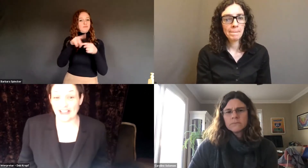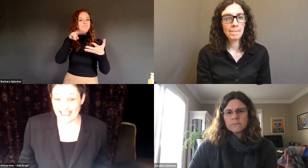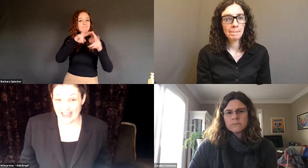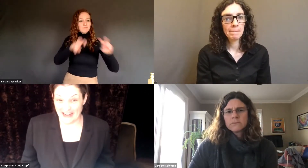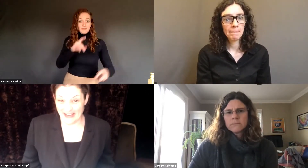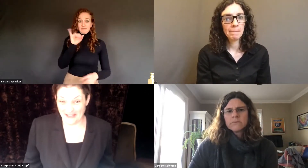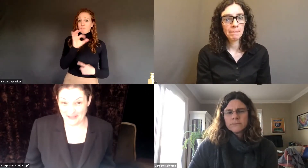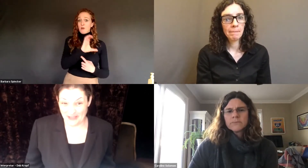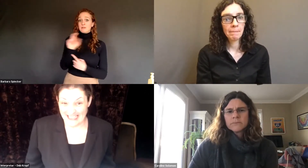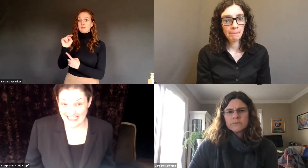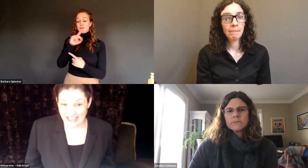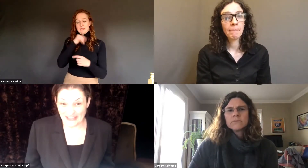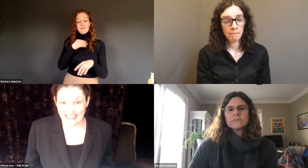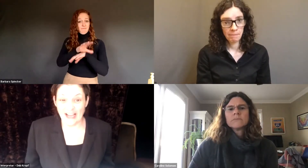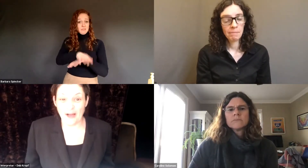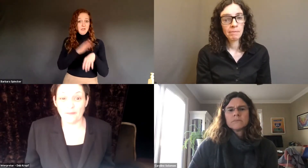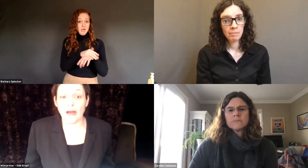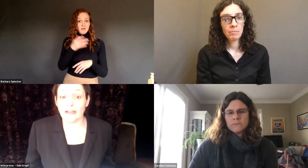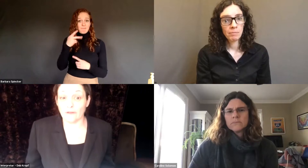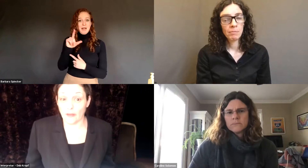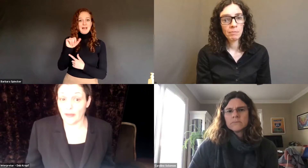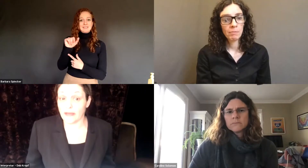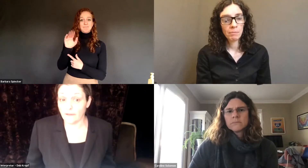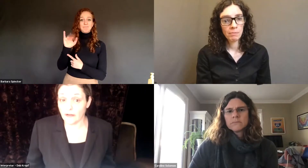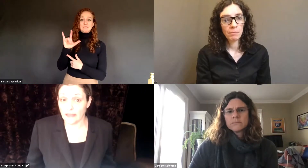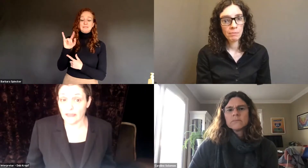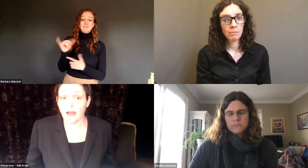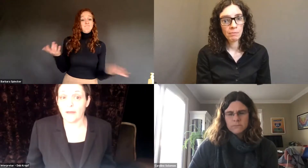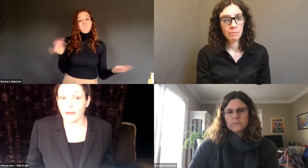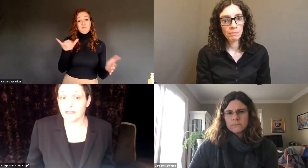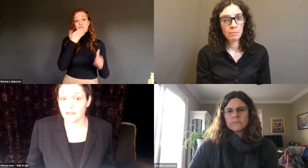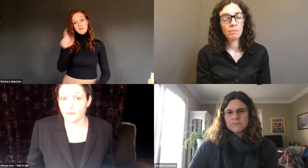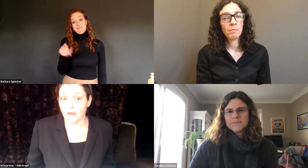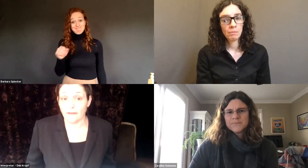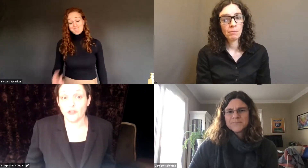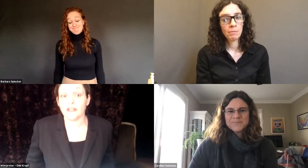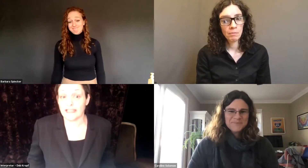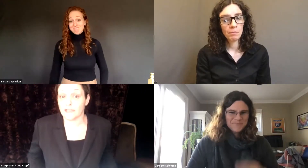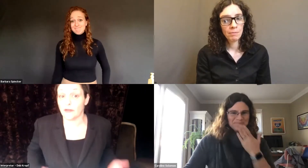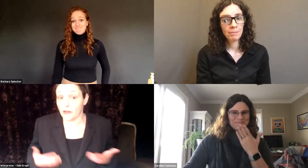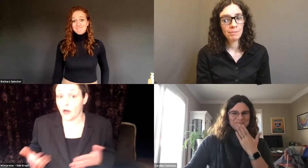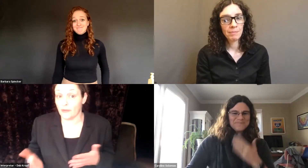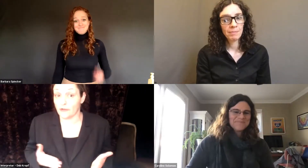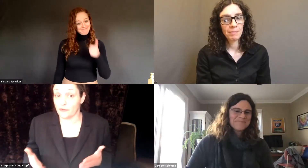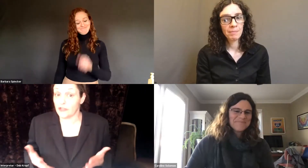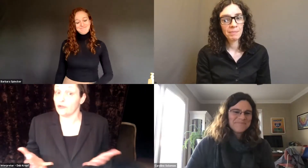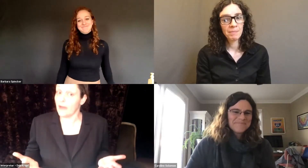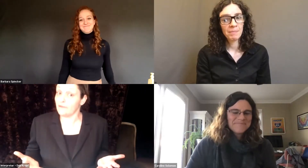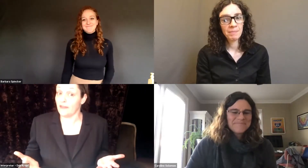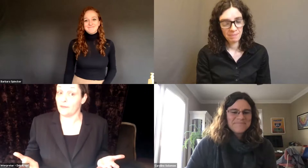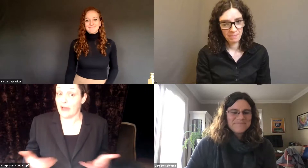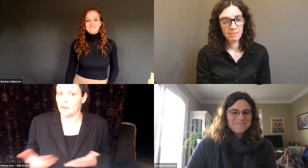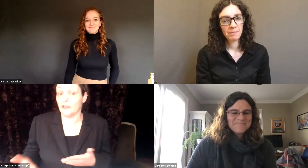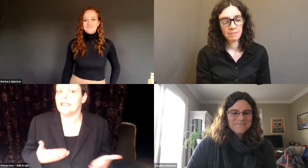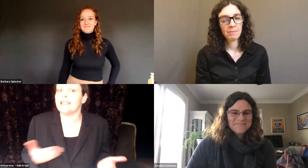Kelp physiology is not my area of expertise, actually. But definitely, I would assume if you did an assessment on carbon-nitrogen ratio, you